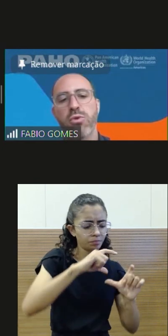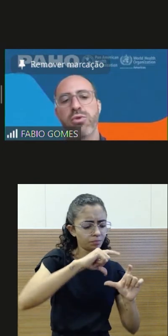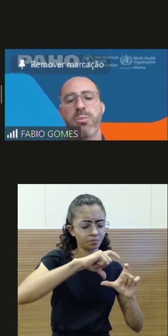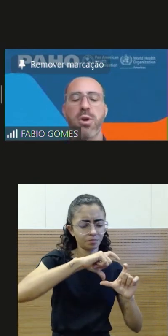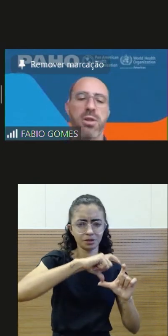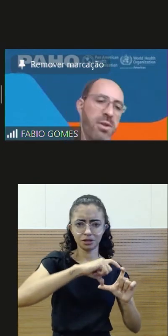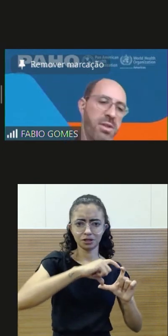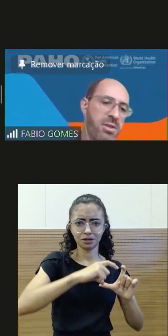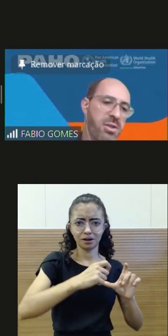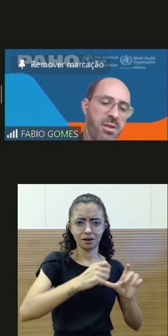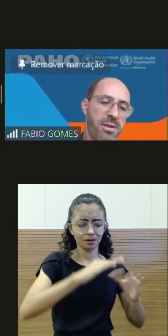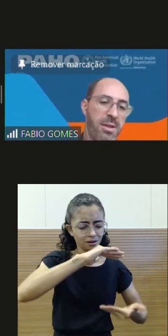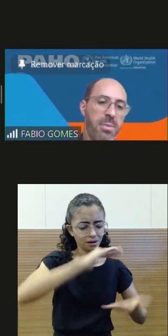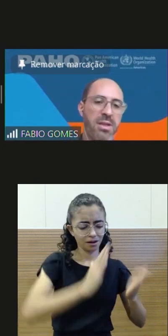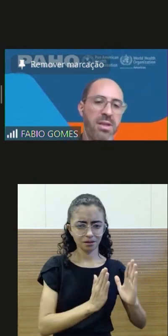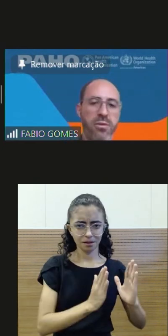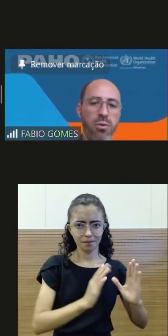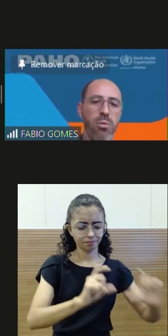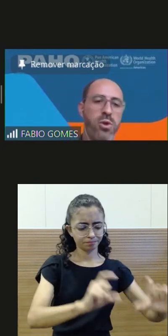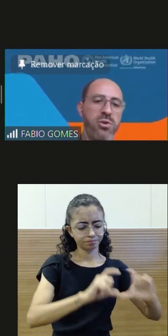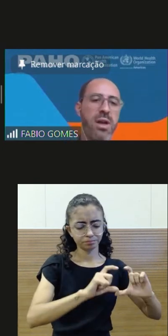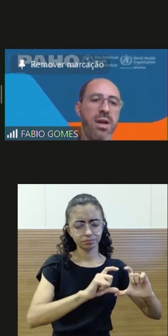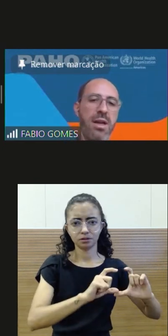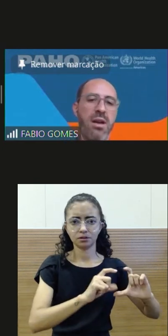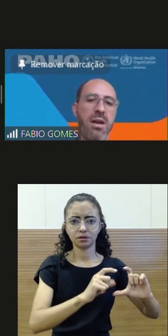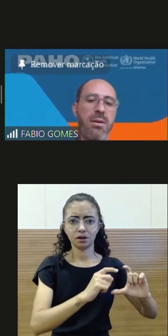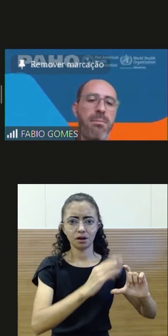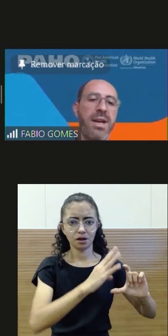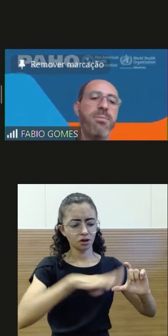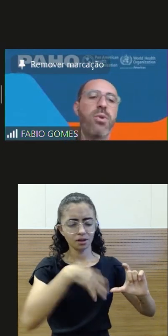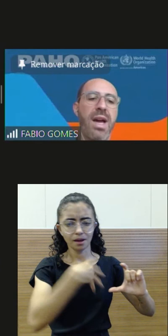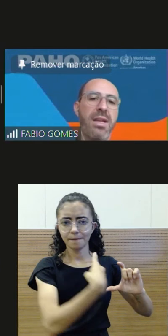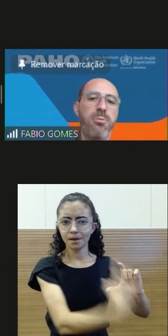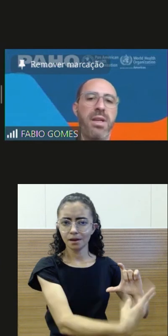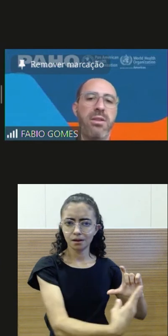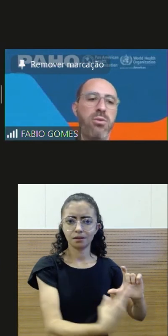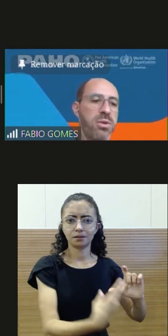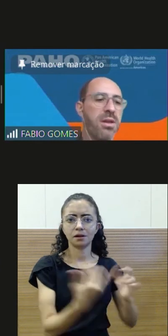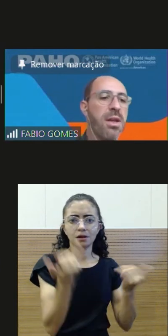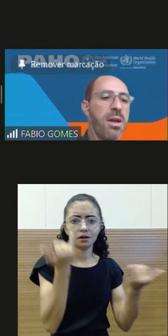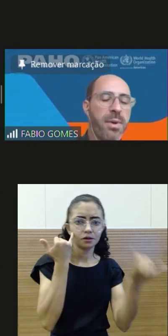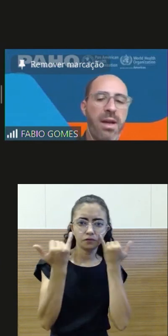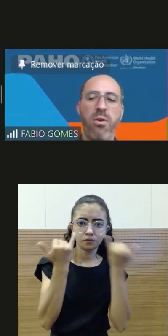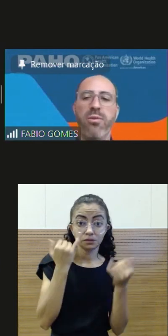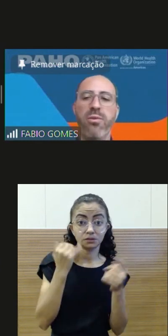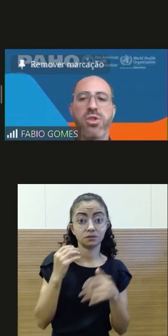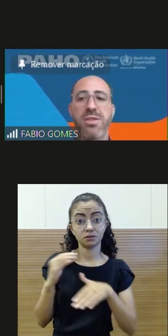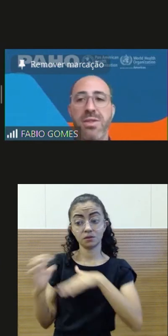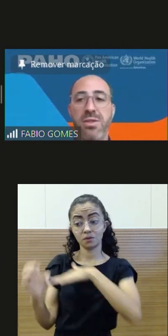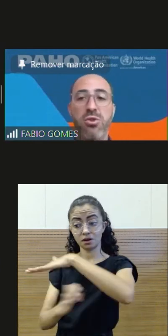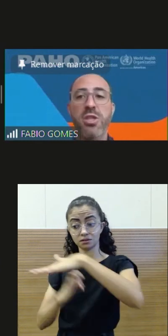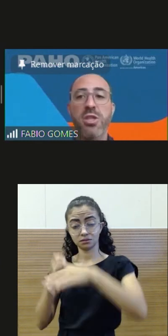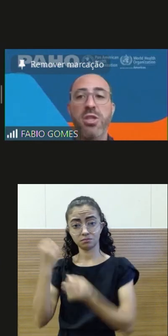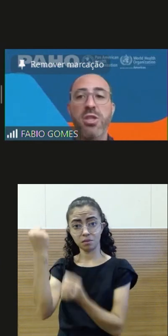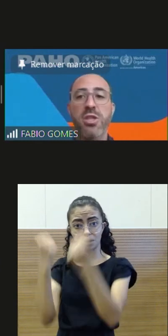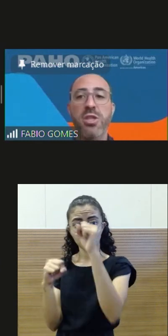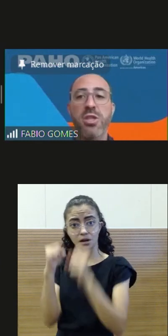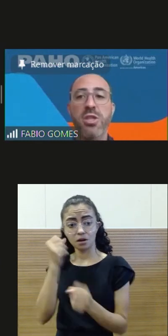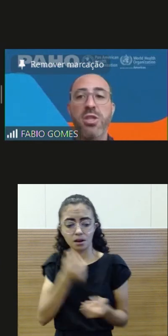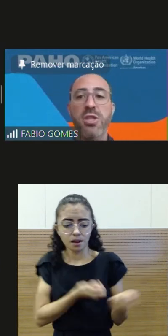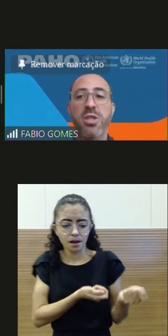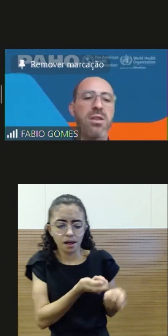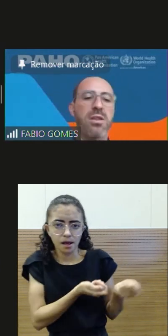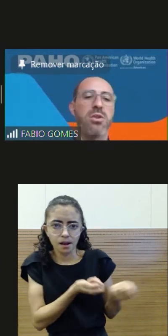In terms of the use of portions, we've also identified as how this was manipulated by